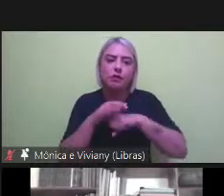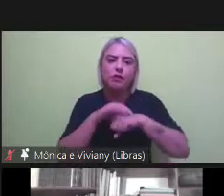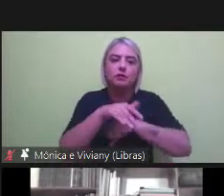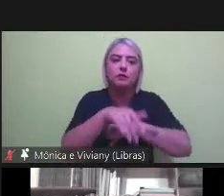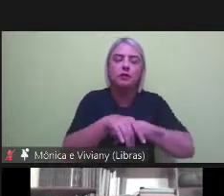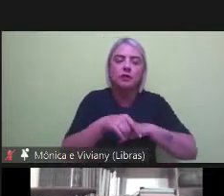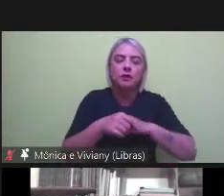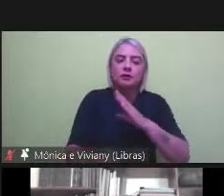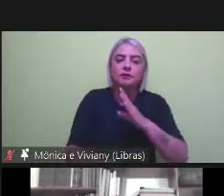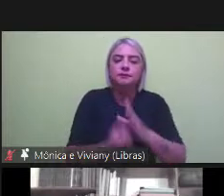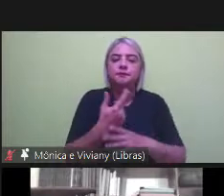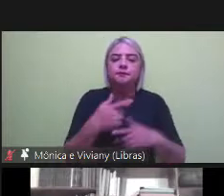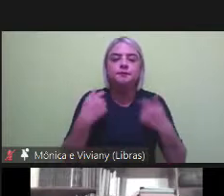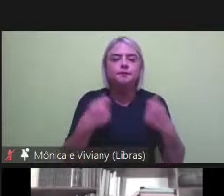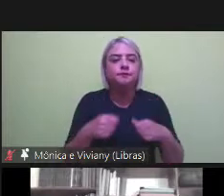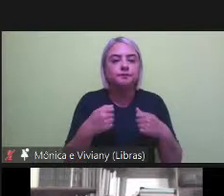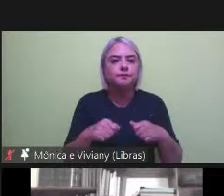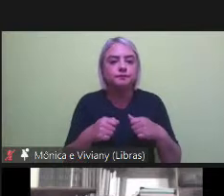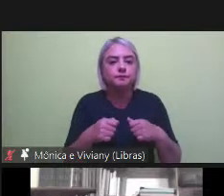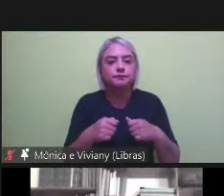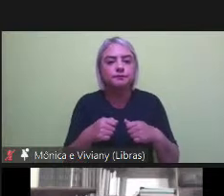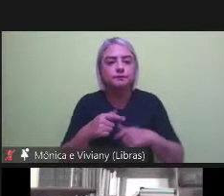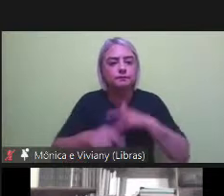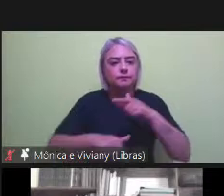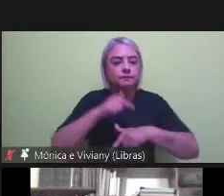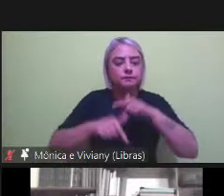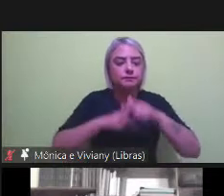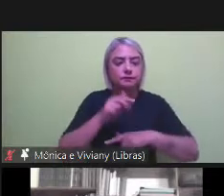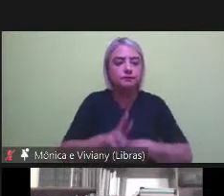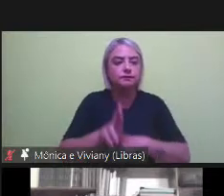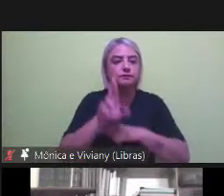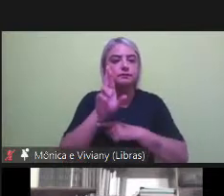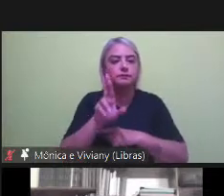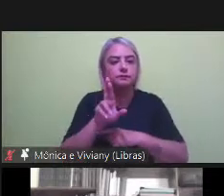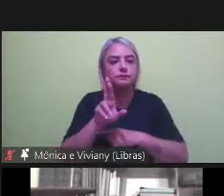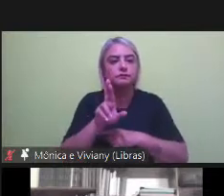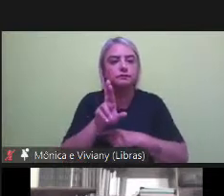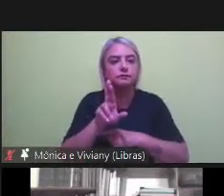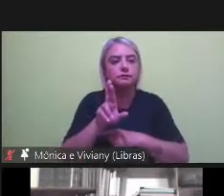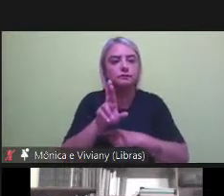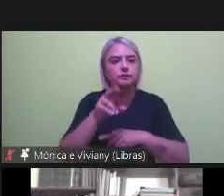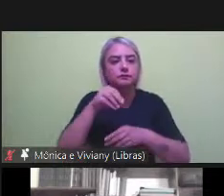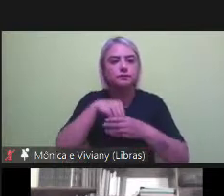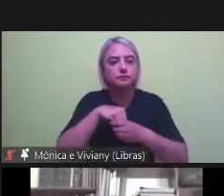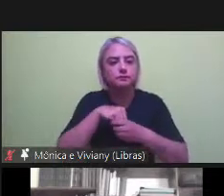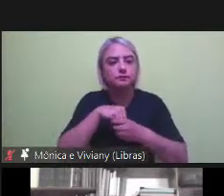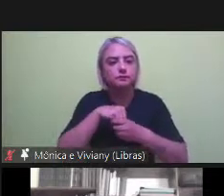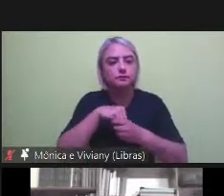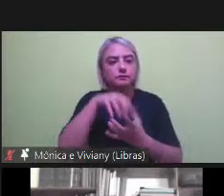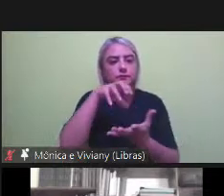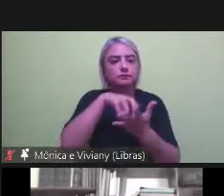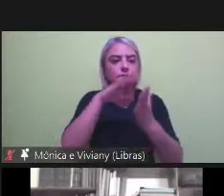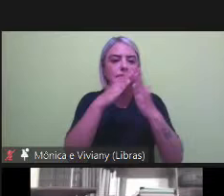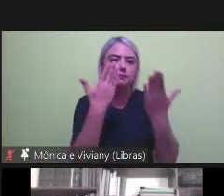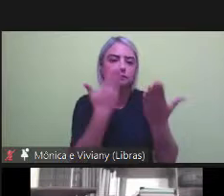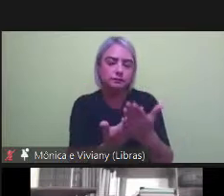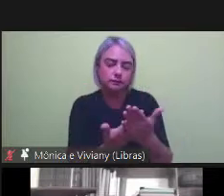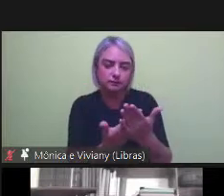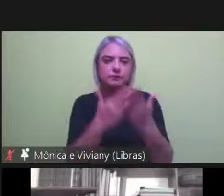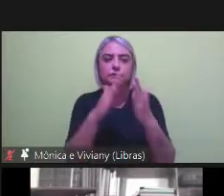image that became a reference acting in schools